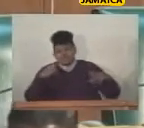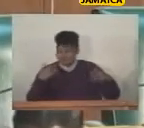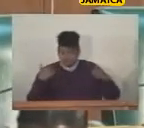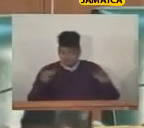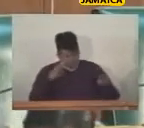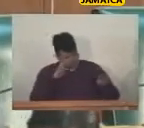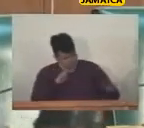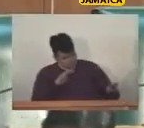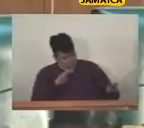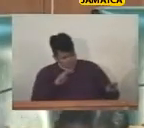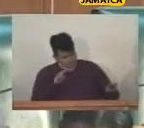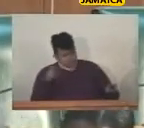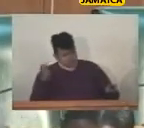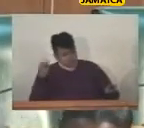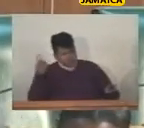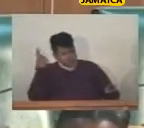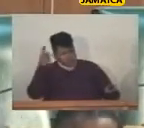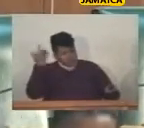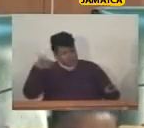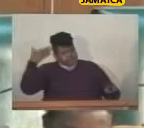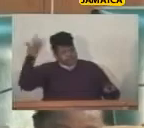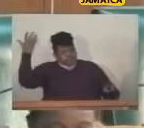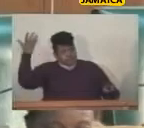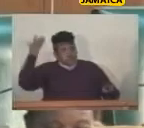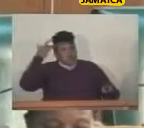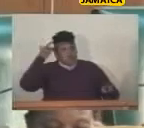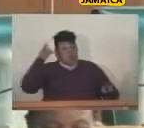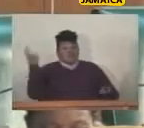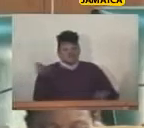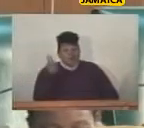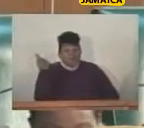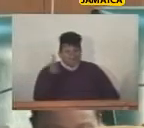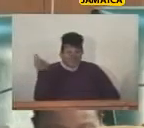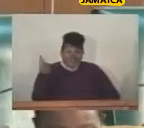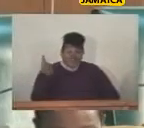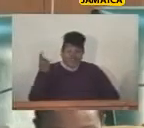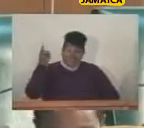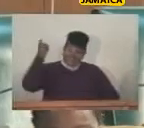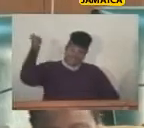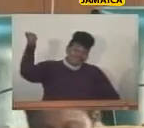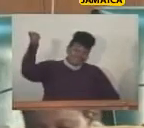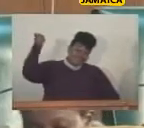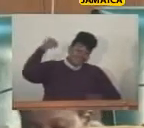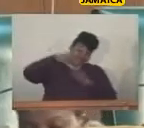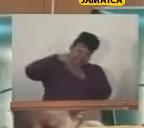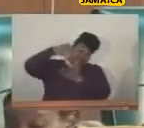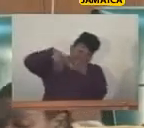stock, because somewhere out there in the